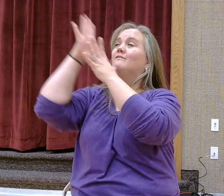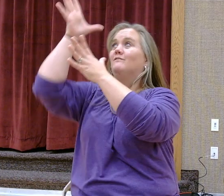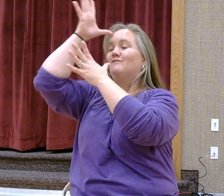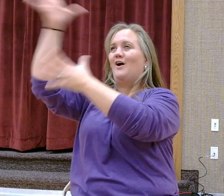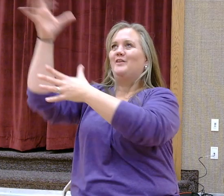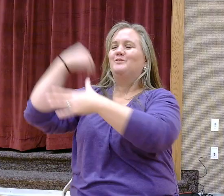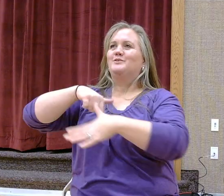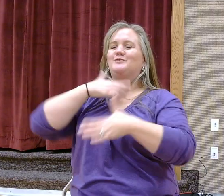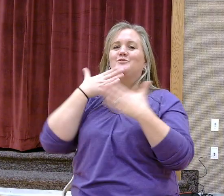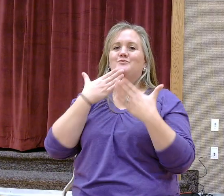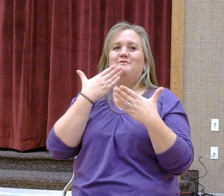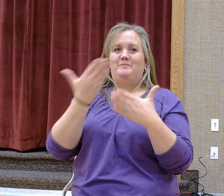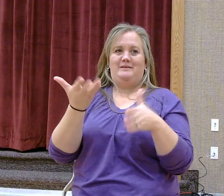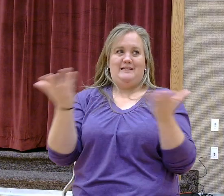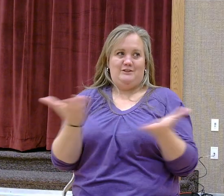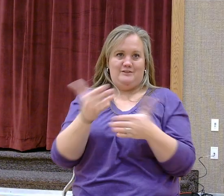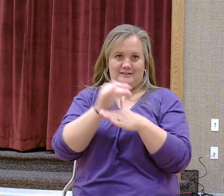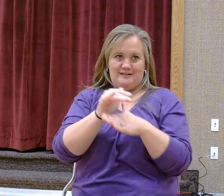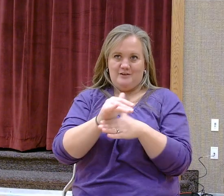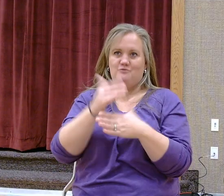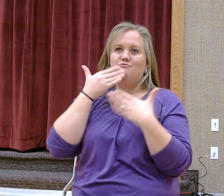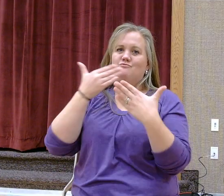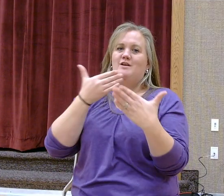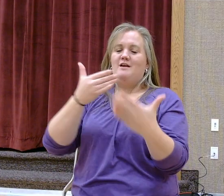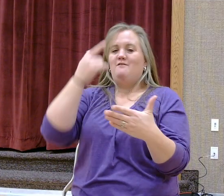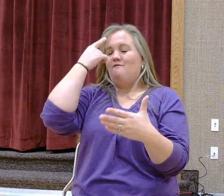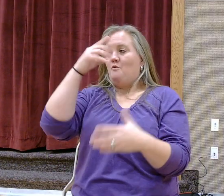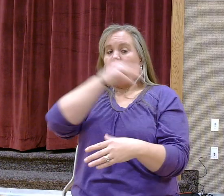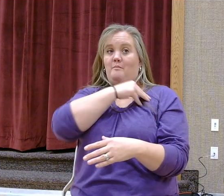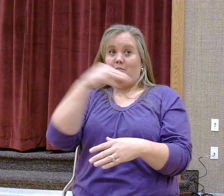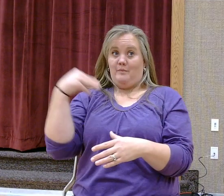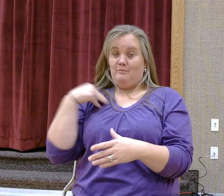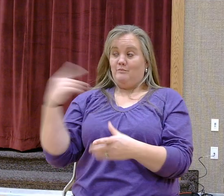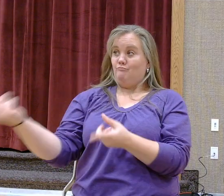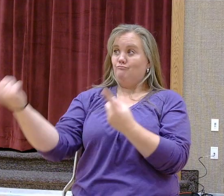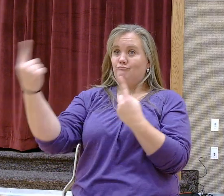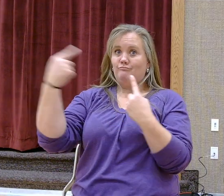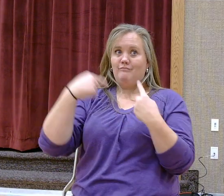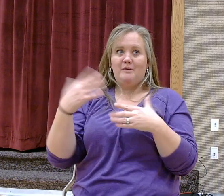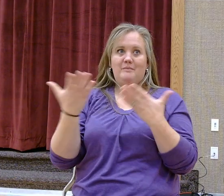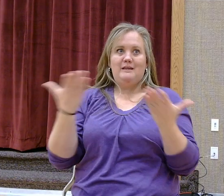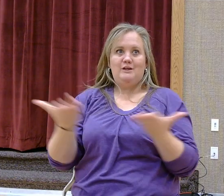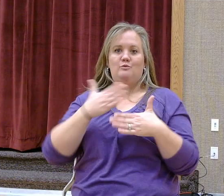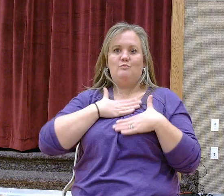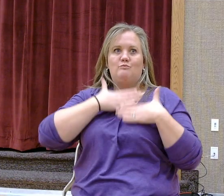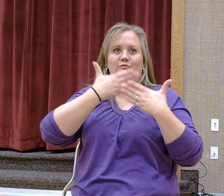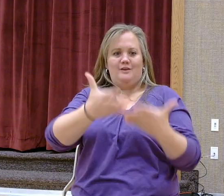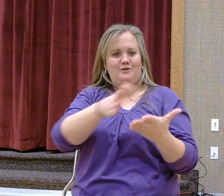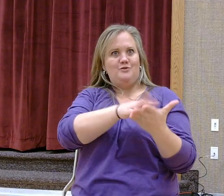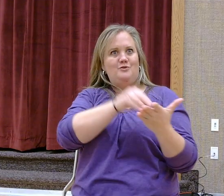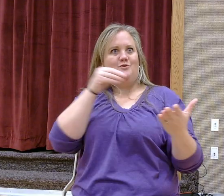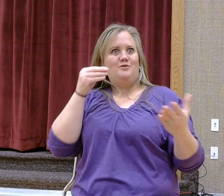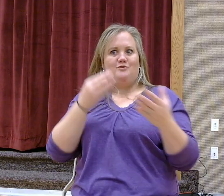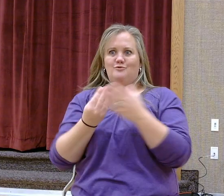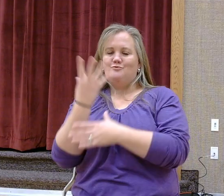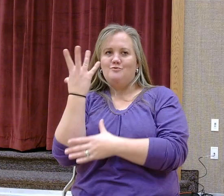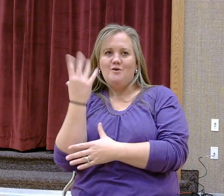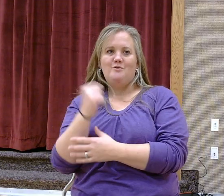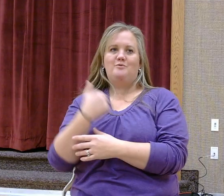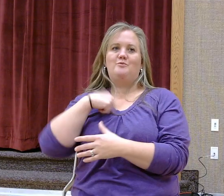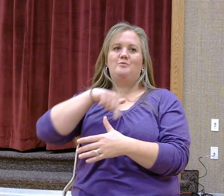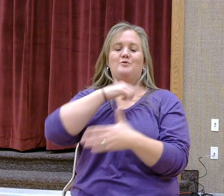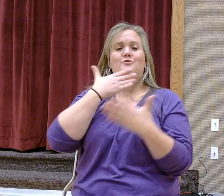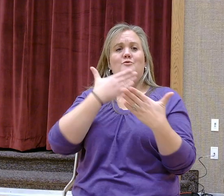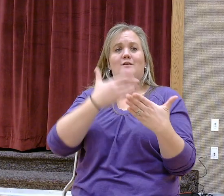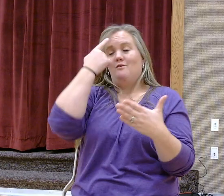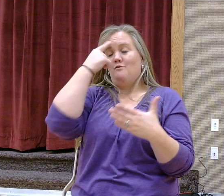to be here tonight. We're grateful for each of the members here and for their willingness to learn and grow. We're grateful